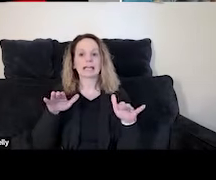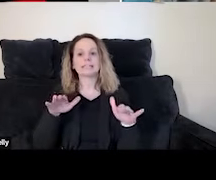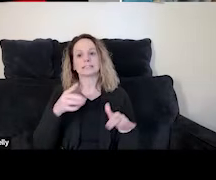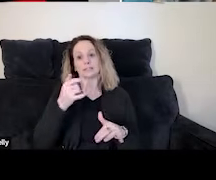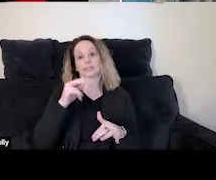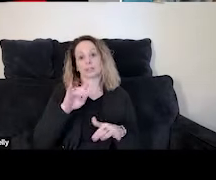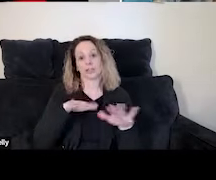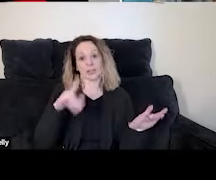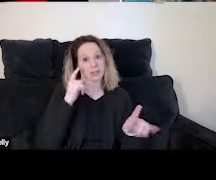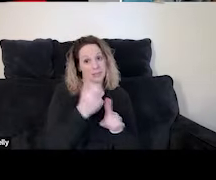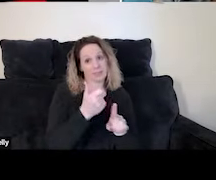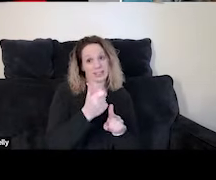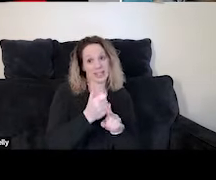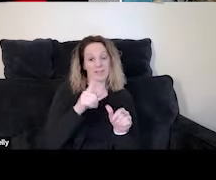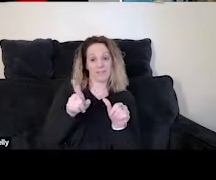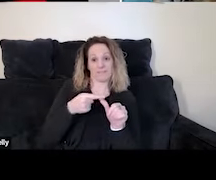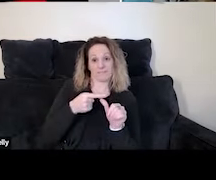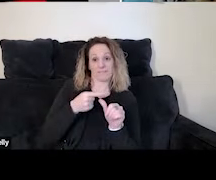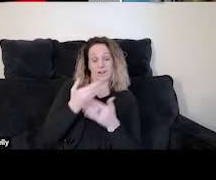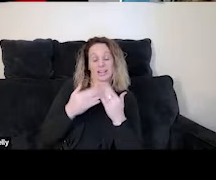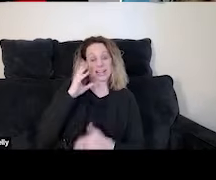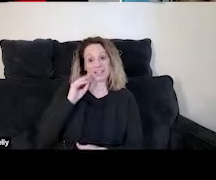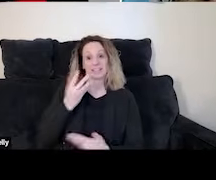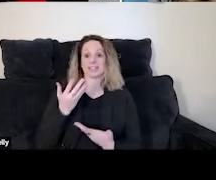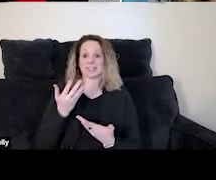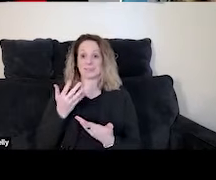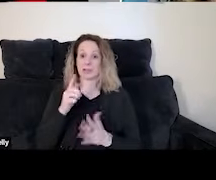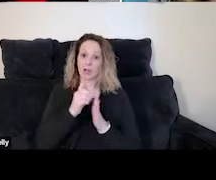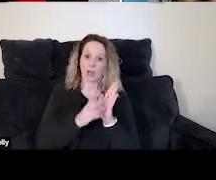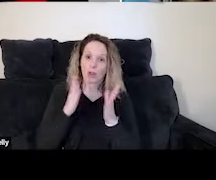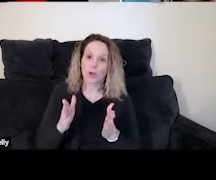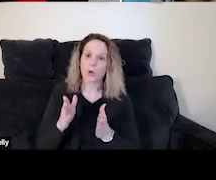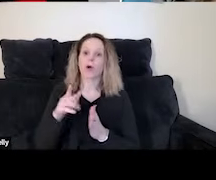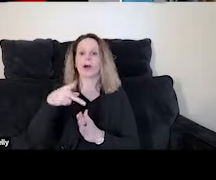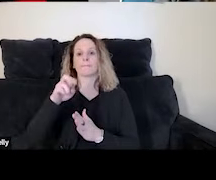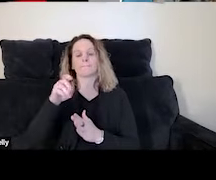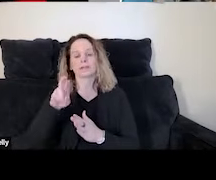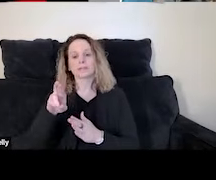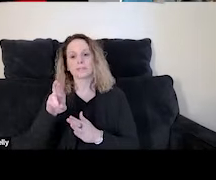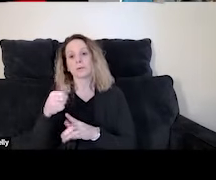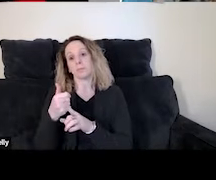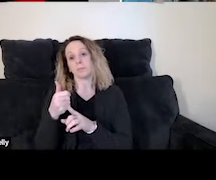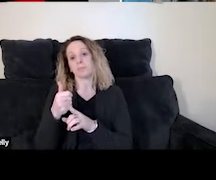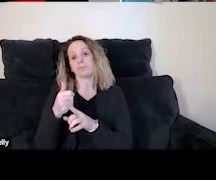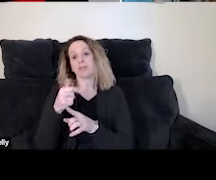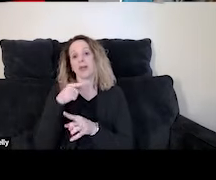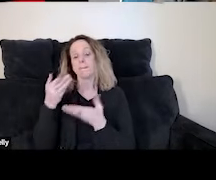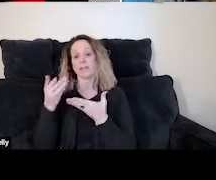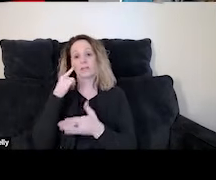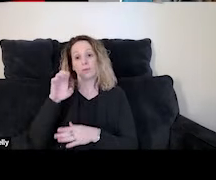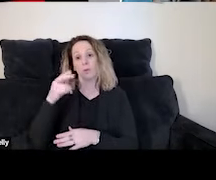he's experienced a lot firsthand. He's a lawyer, he is a prosecutor, and he has been a public servant for